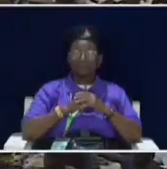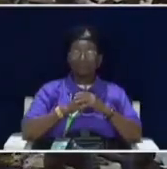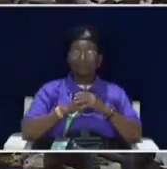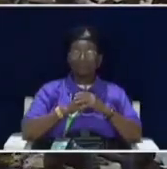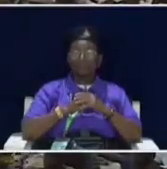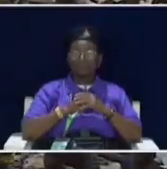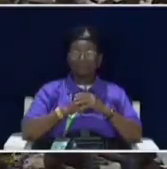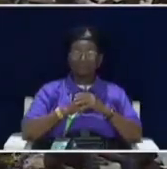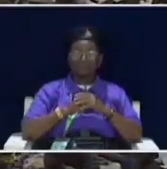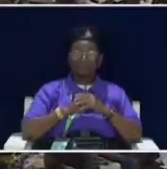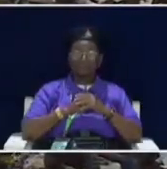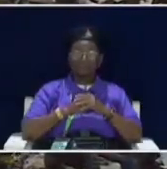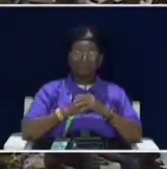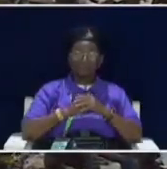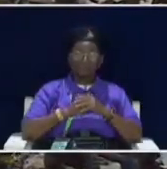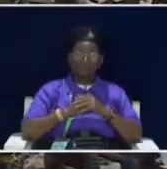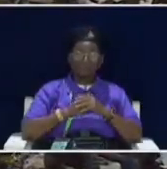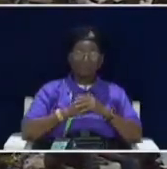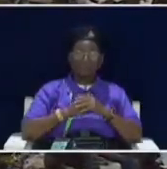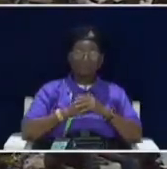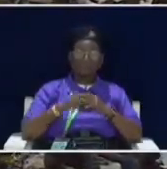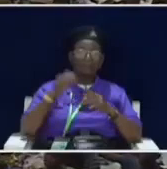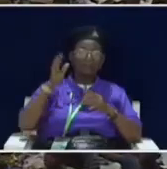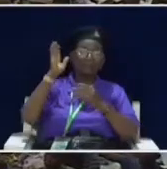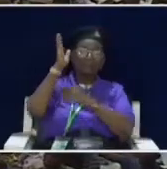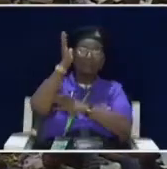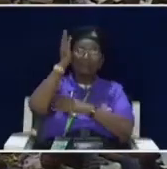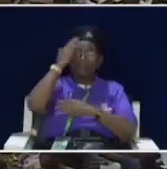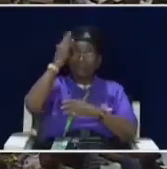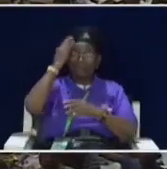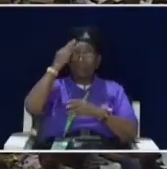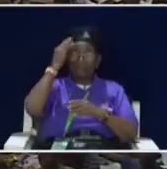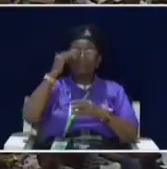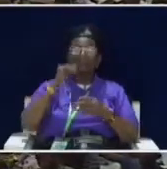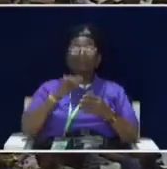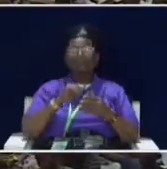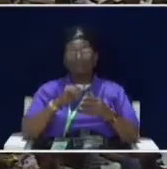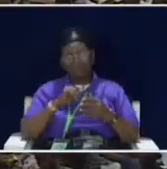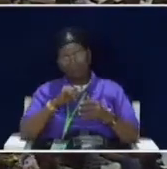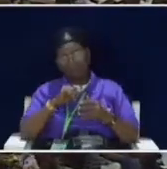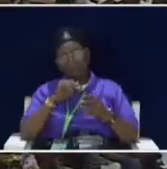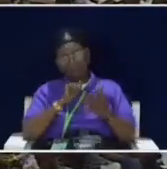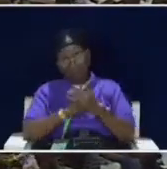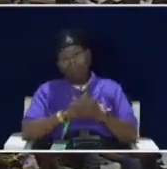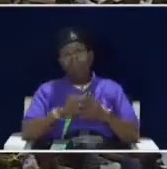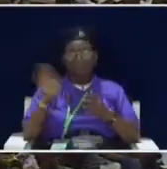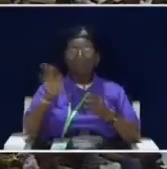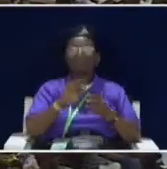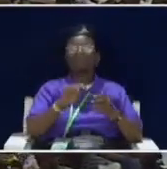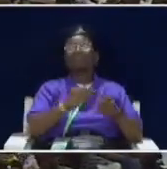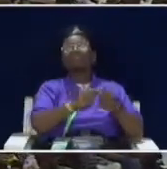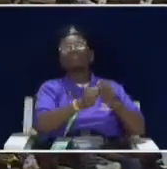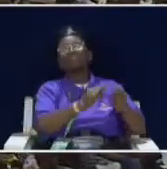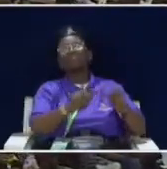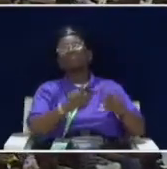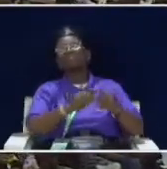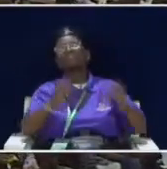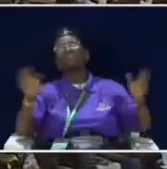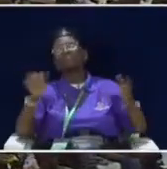beyond human help. Olorun mo ni igba to je pe o isoro re ti le koja un ti eniyan le ran lowo.